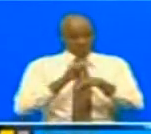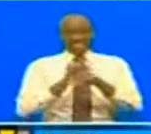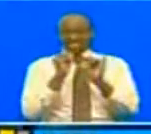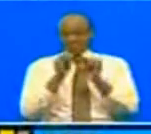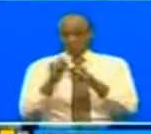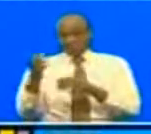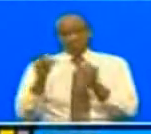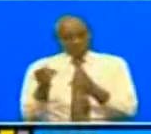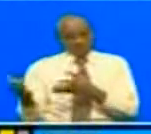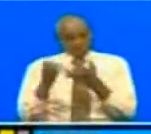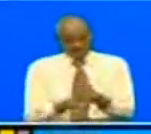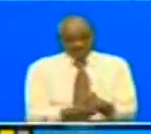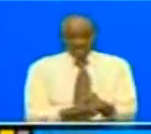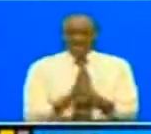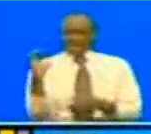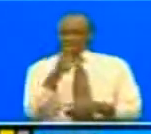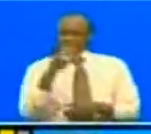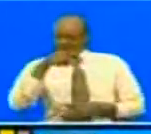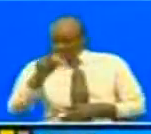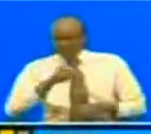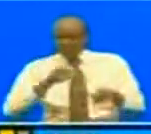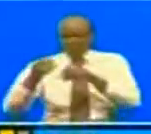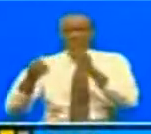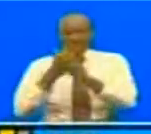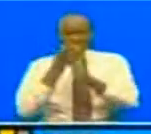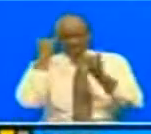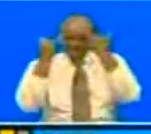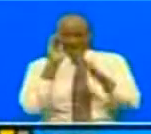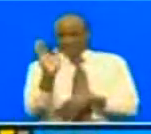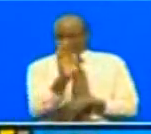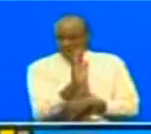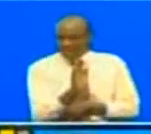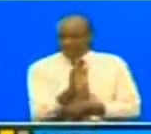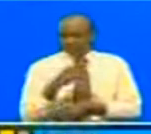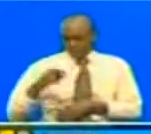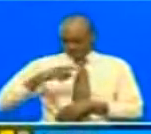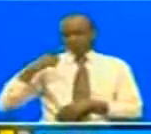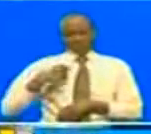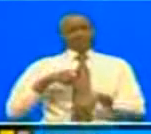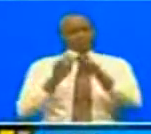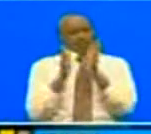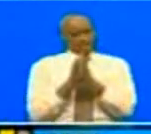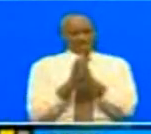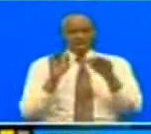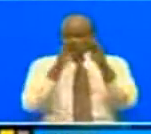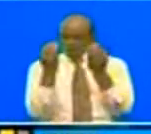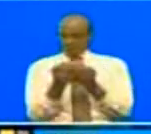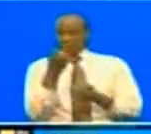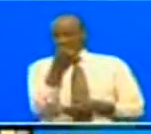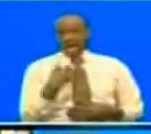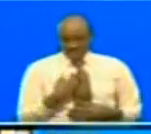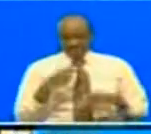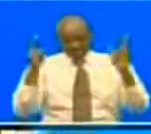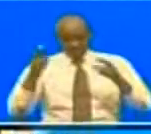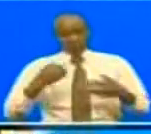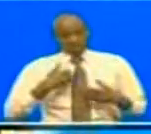products. Yeah. Consumer trends are moving much faster, and with our global presence and size